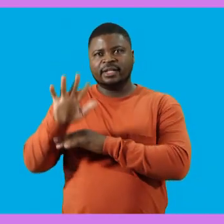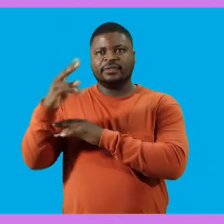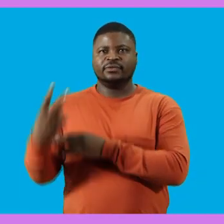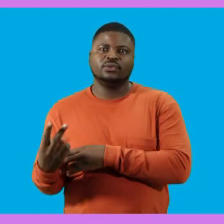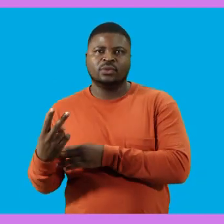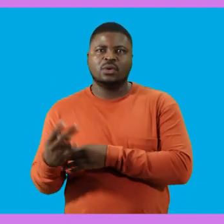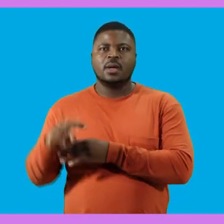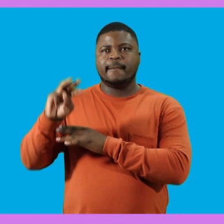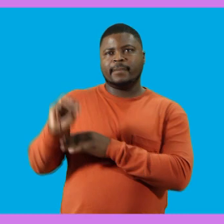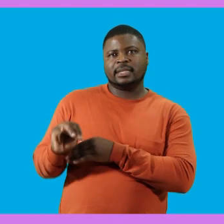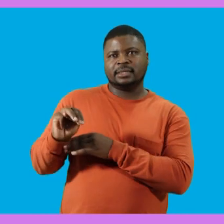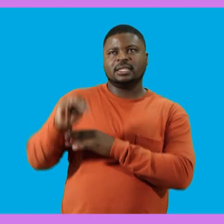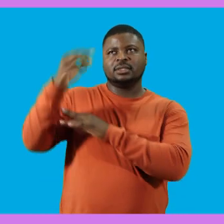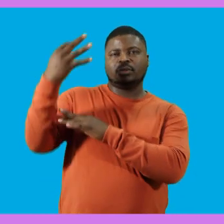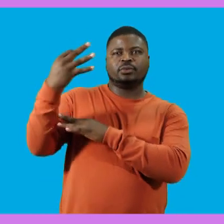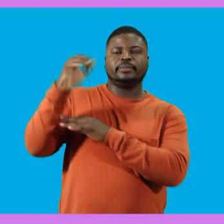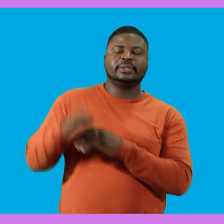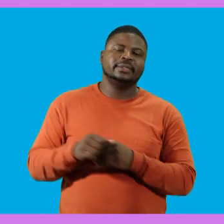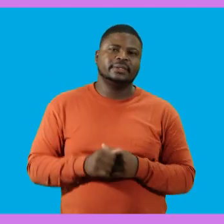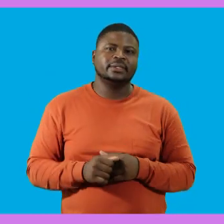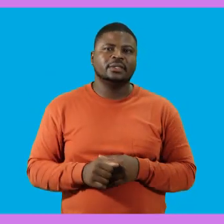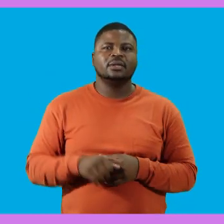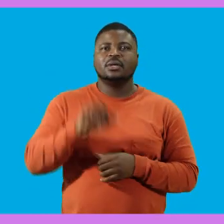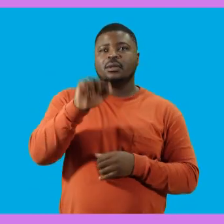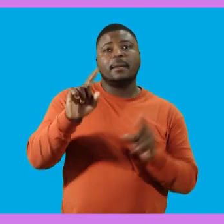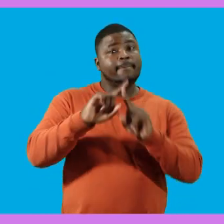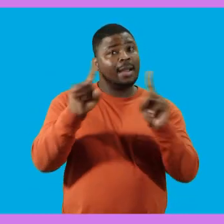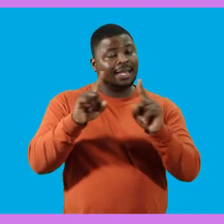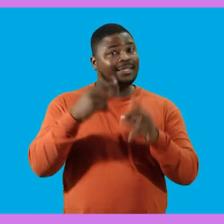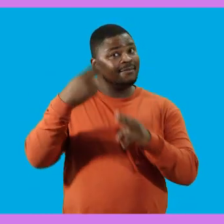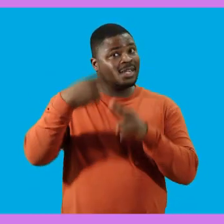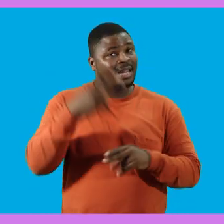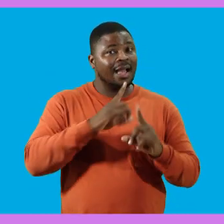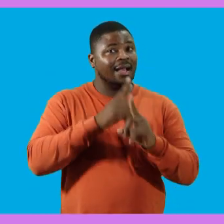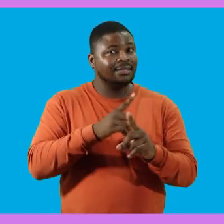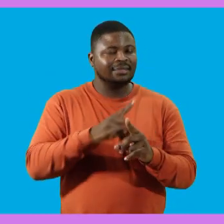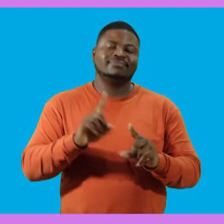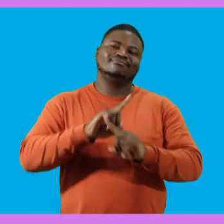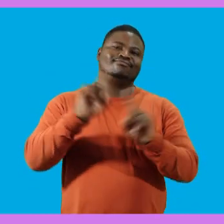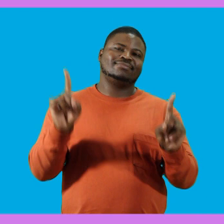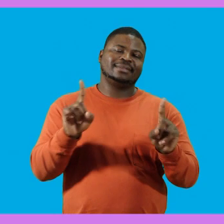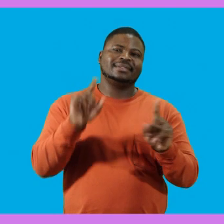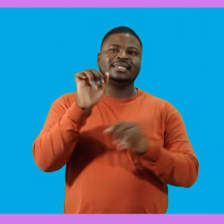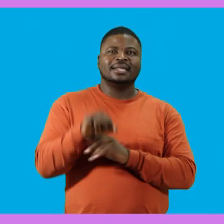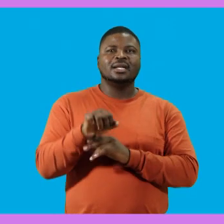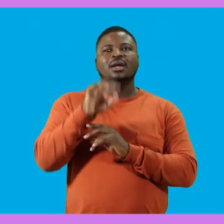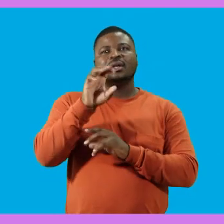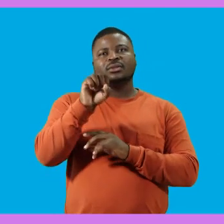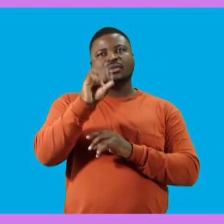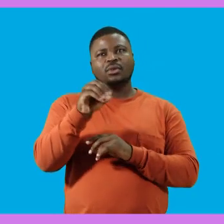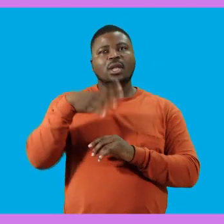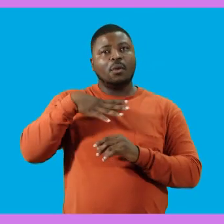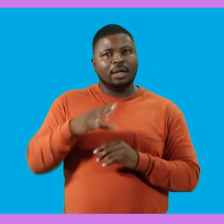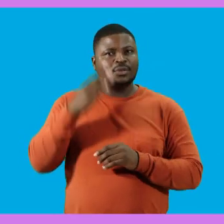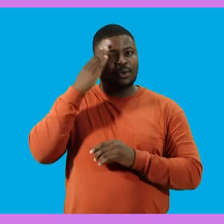4,52 meters cubed. But that is not the final answer. That's not what they want. They want